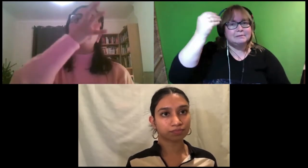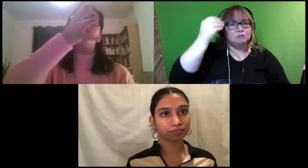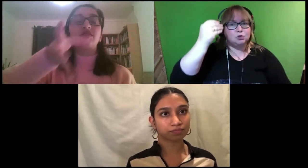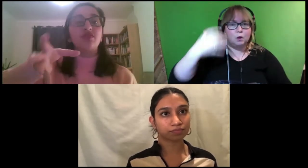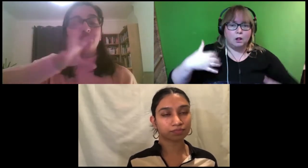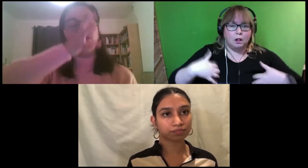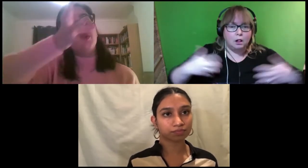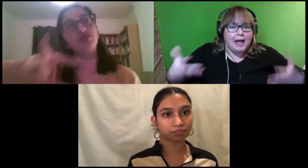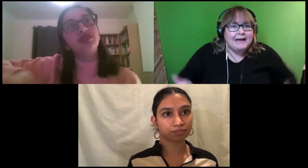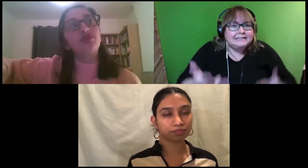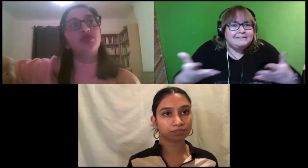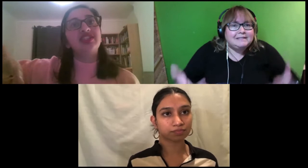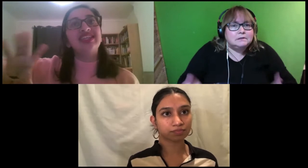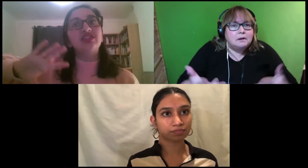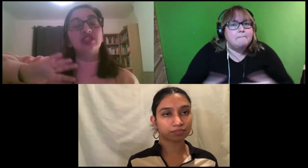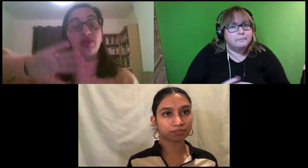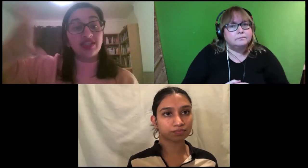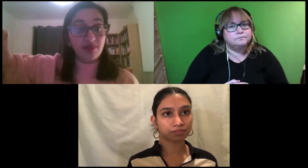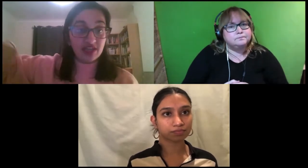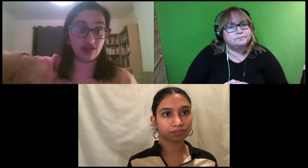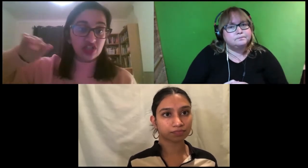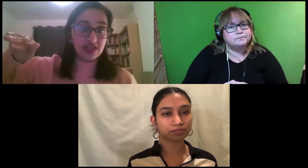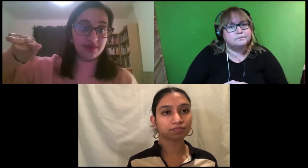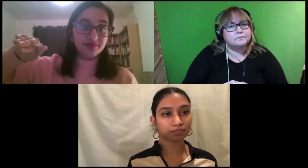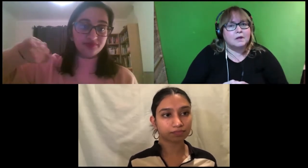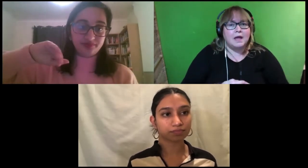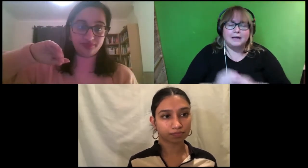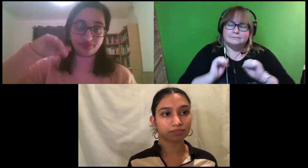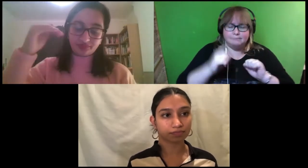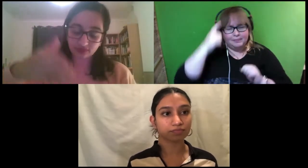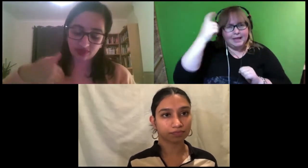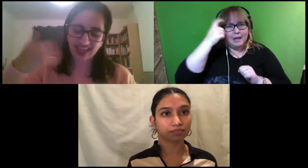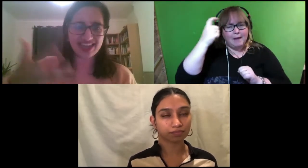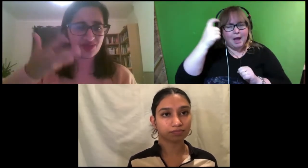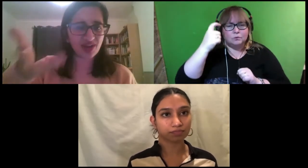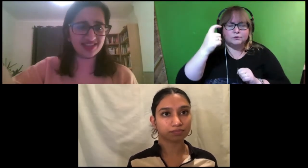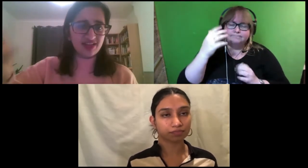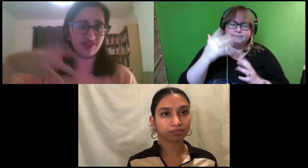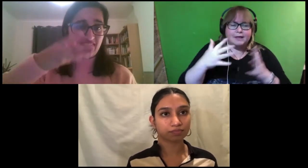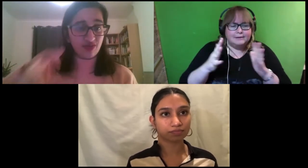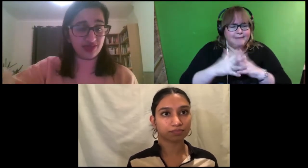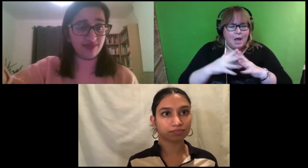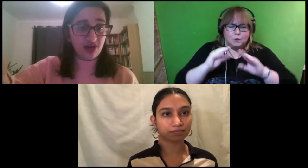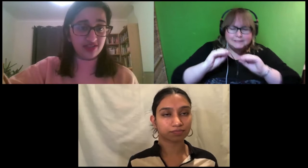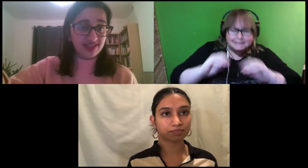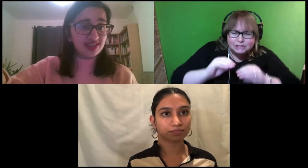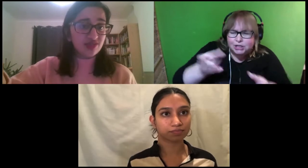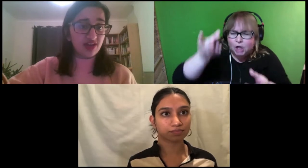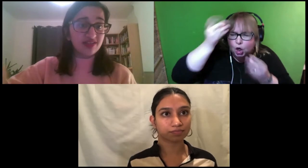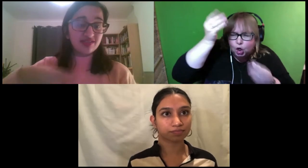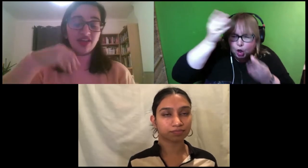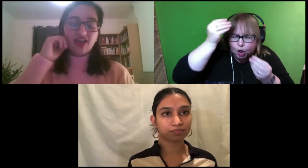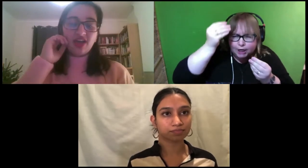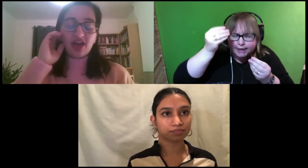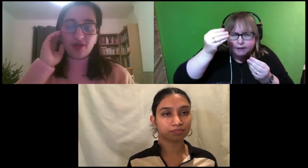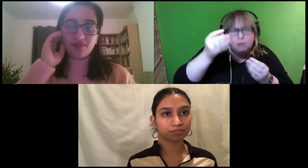because Gloria also brought it into the space of pedagogy, and in a way that's kind of like how it was imparted to